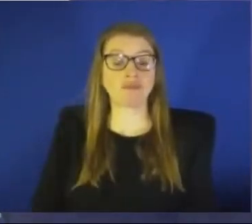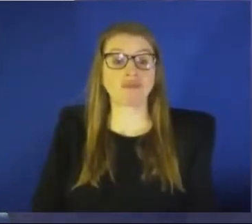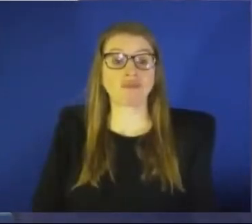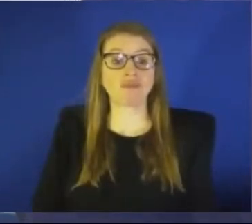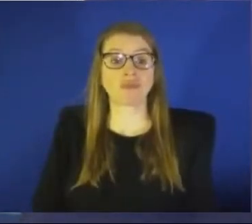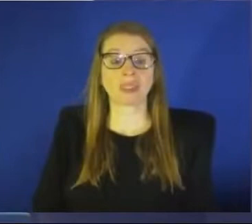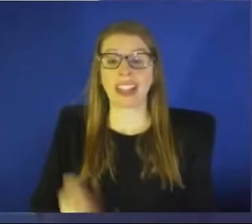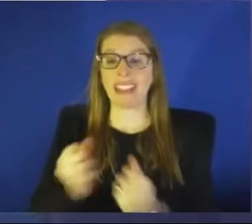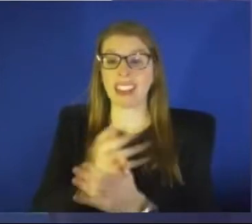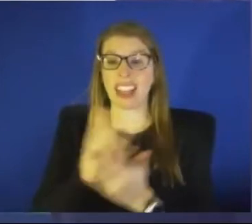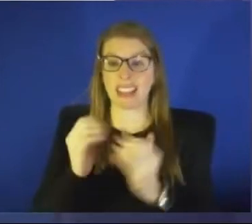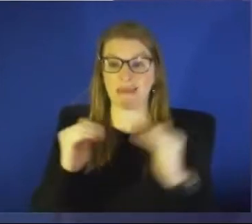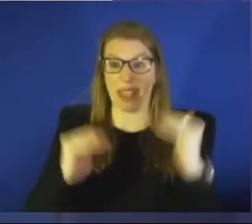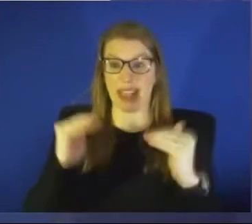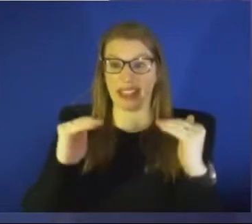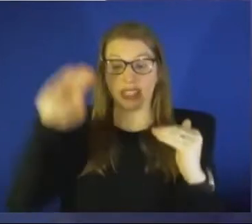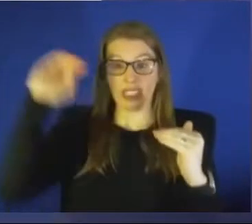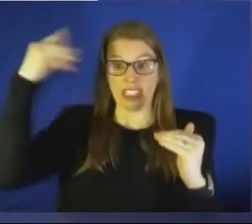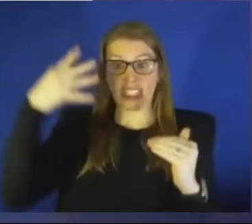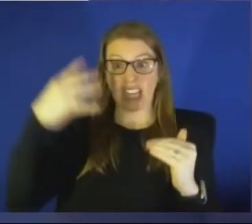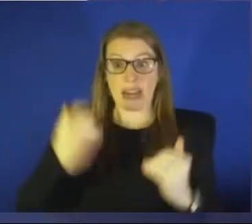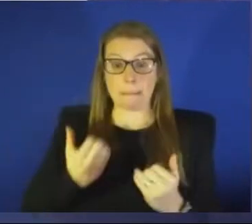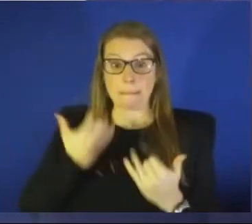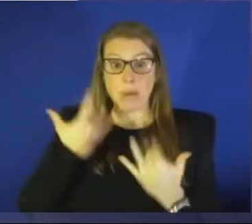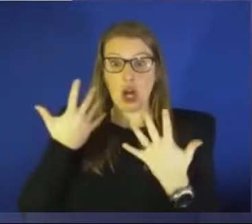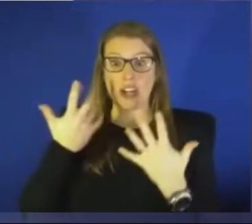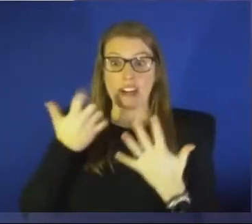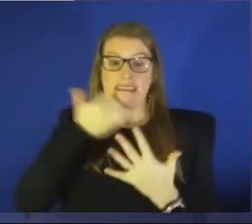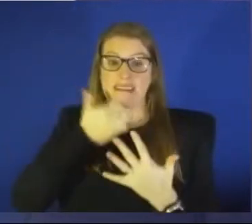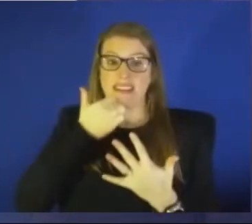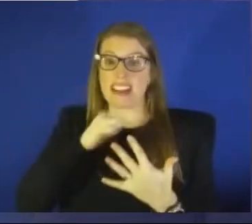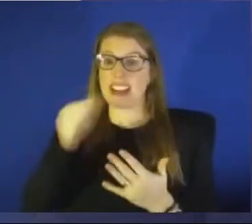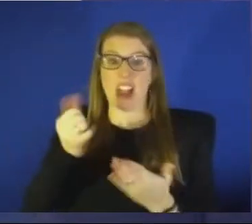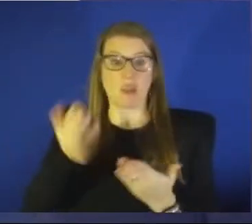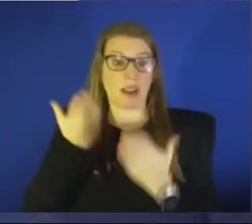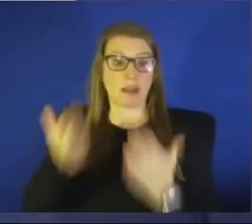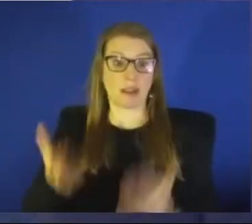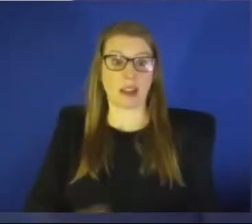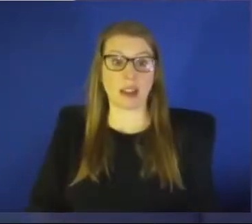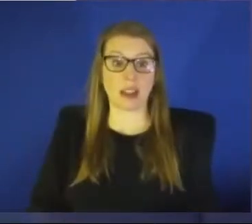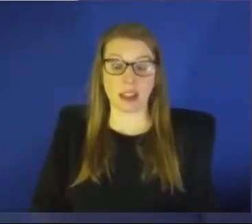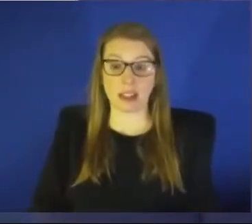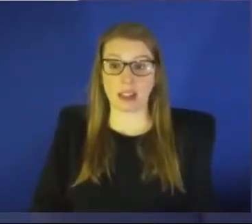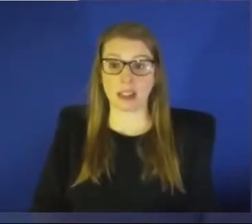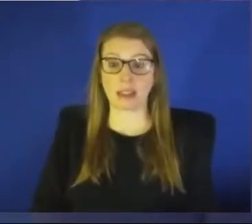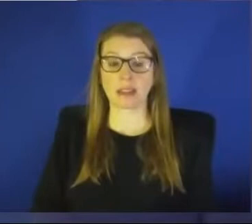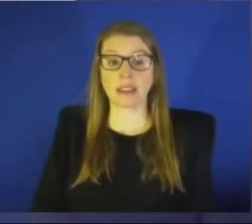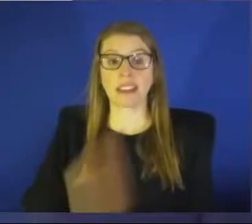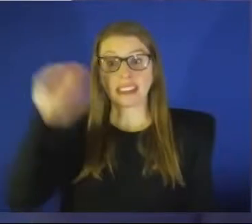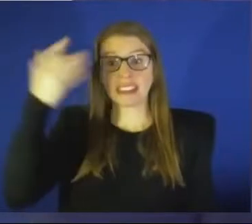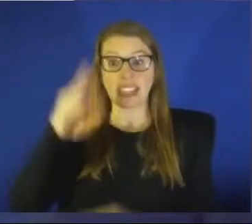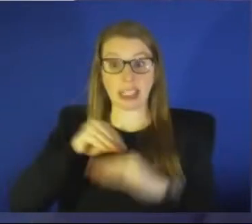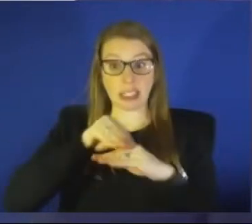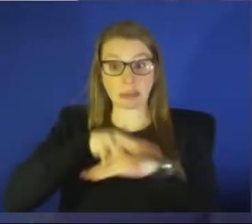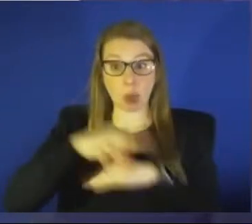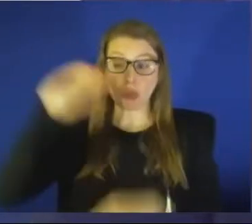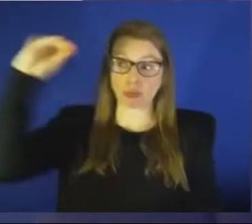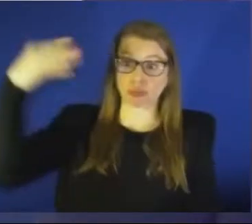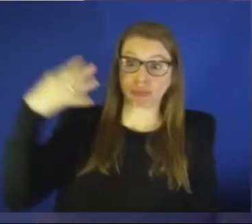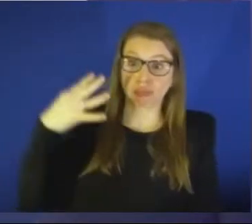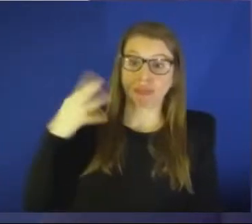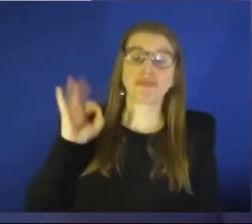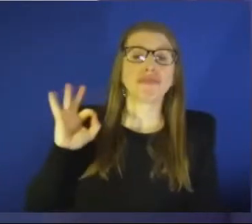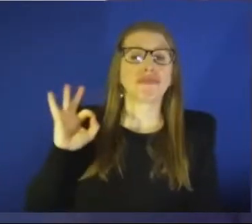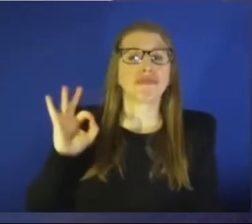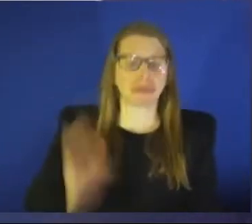out and getting sunburnt every day is not recommended. Just being exposed to the sun, getting a little bit of the sun's rays is for sure